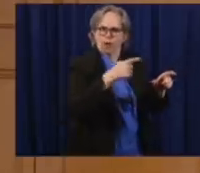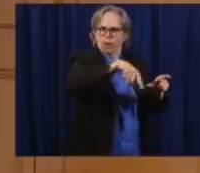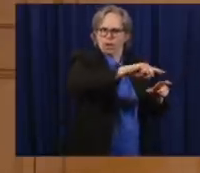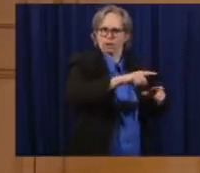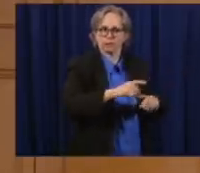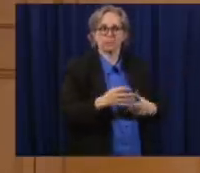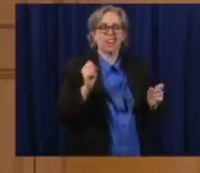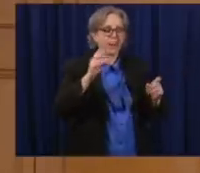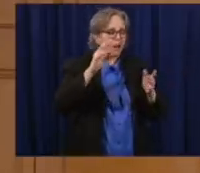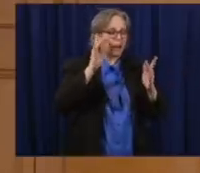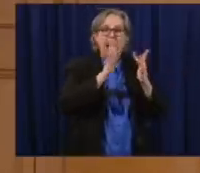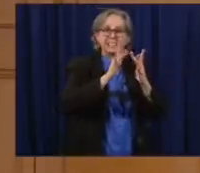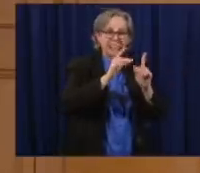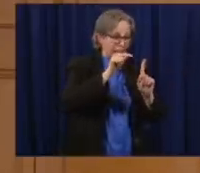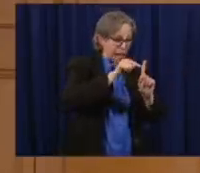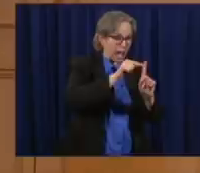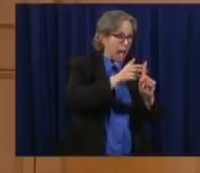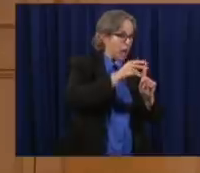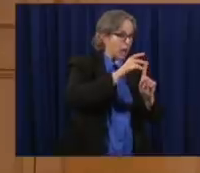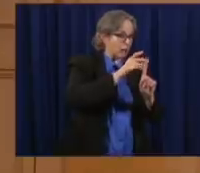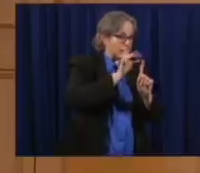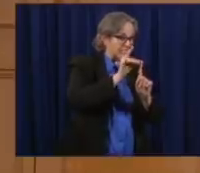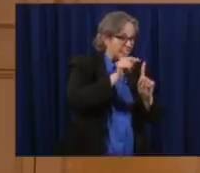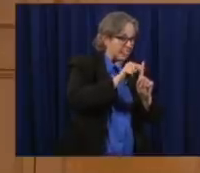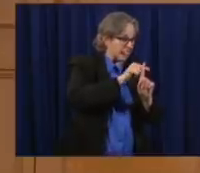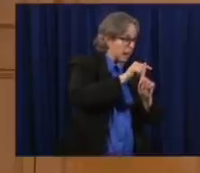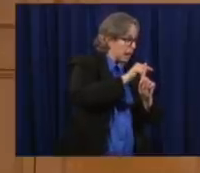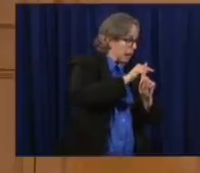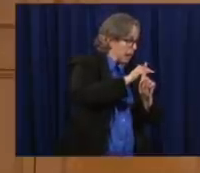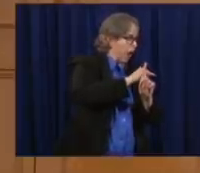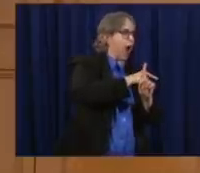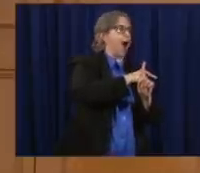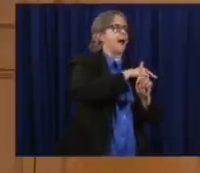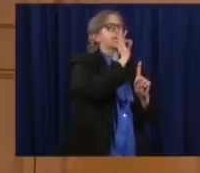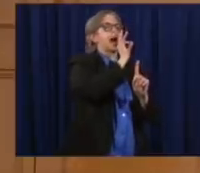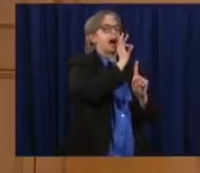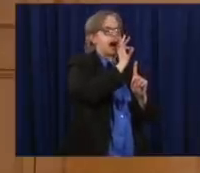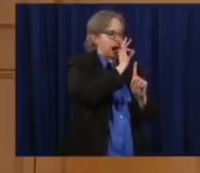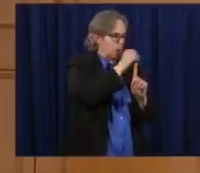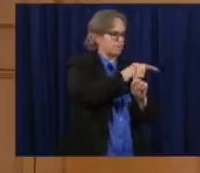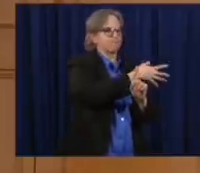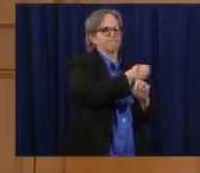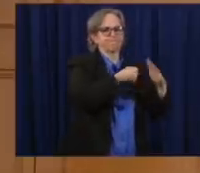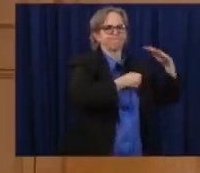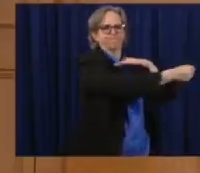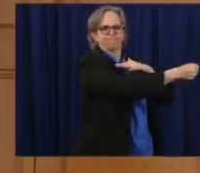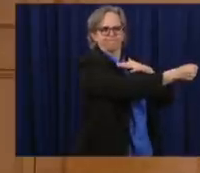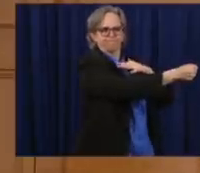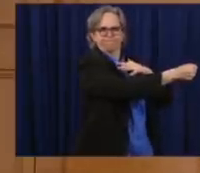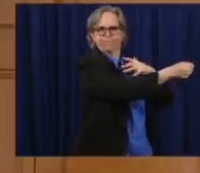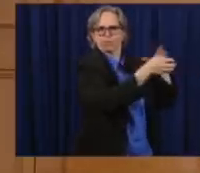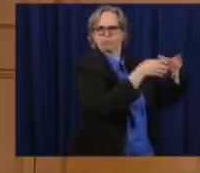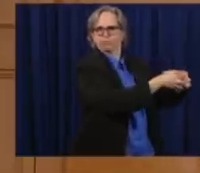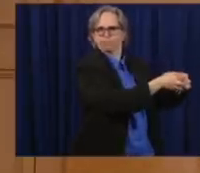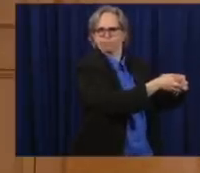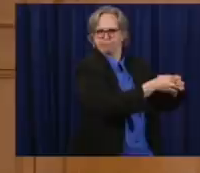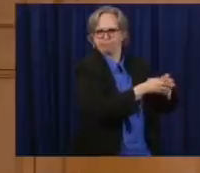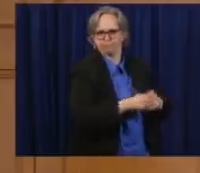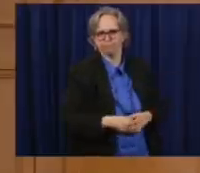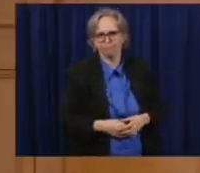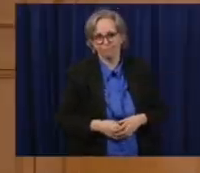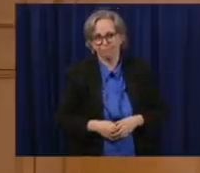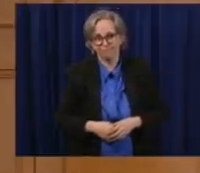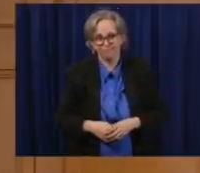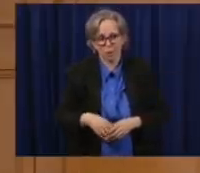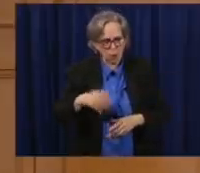contact tracing, everyone they've been with, and isolating them, because we know we're going to have these bumps in the road. We know we're going to have an